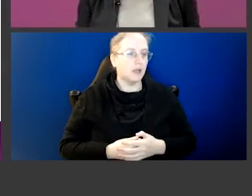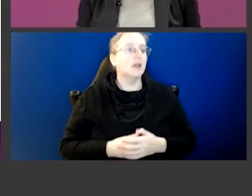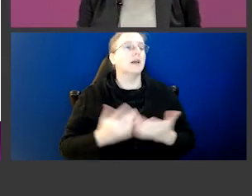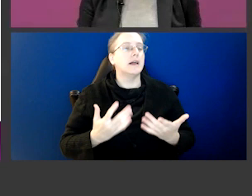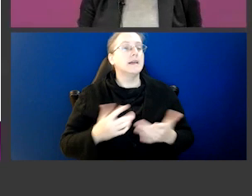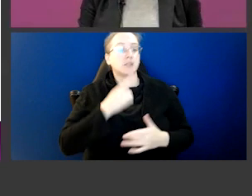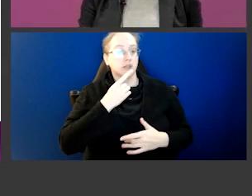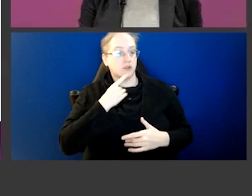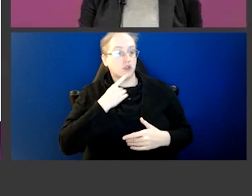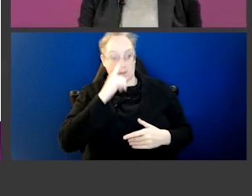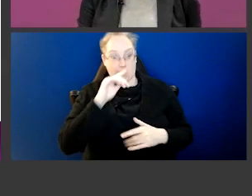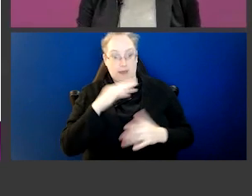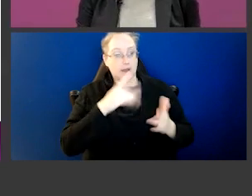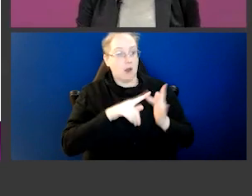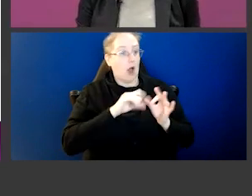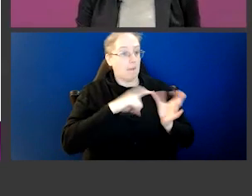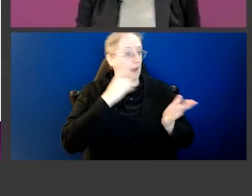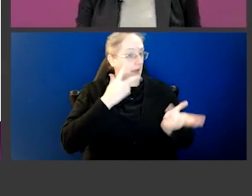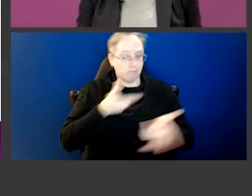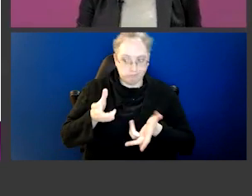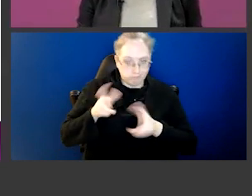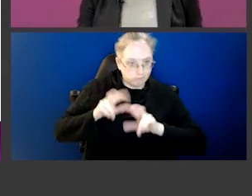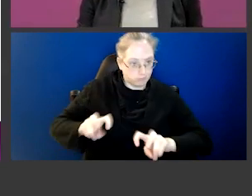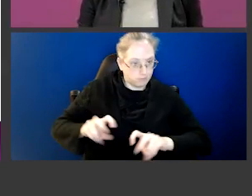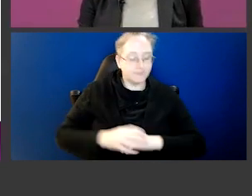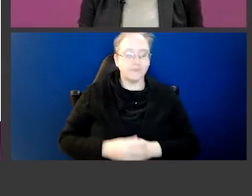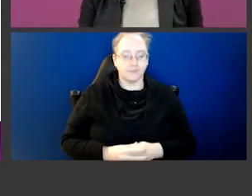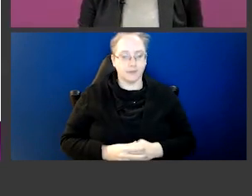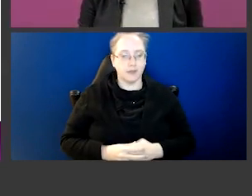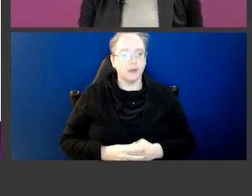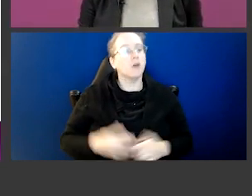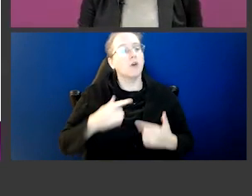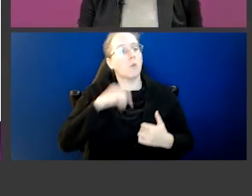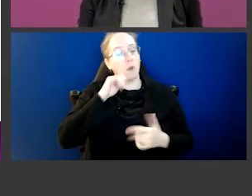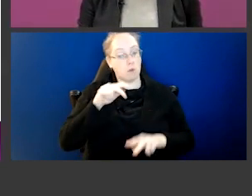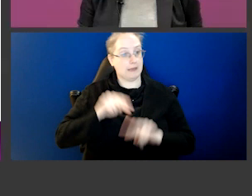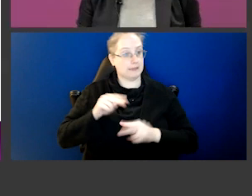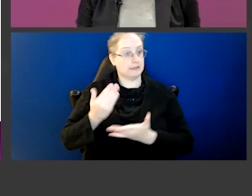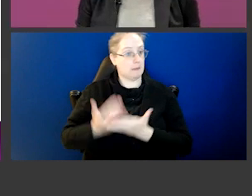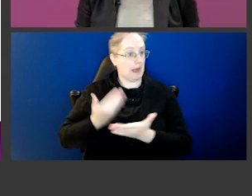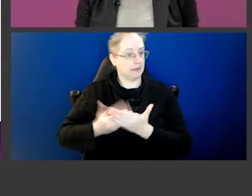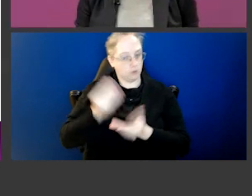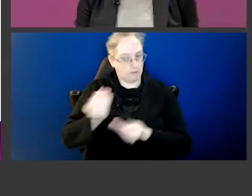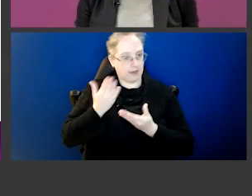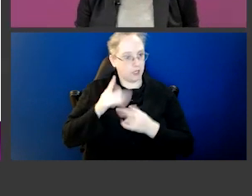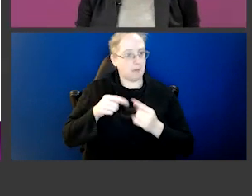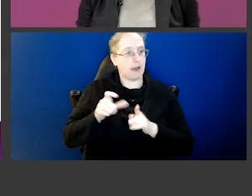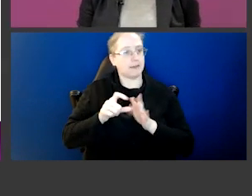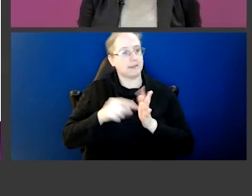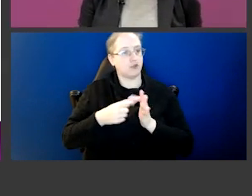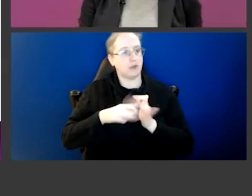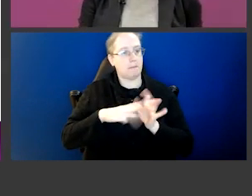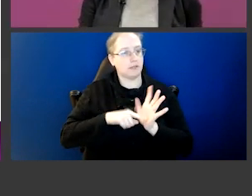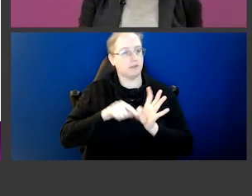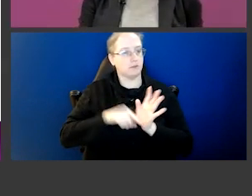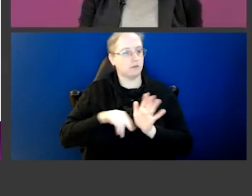that can be brought to IBAC's attention. We will assess any complaints or notifications about detrimental action to see whether they fall